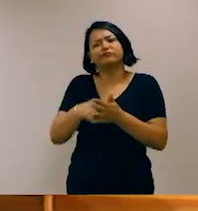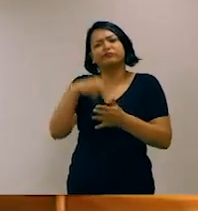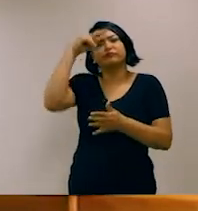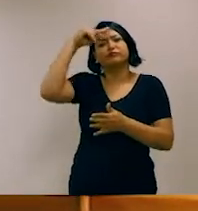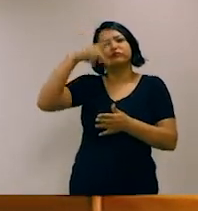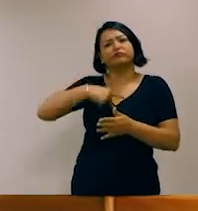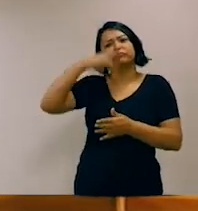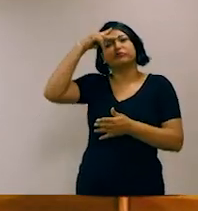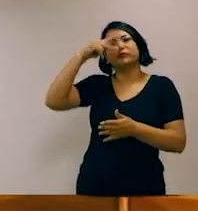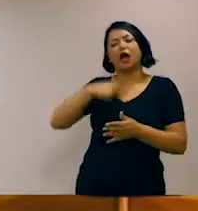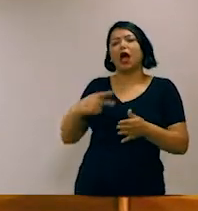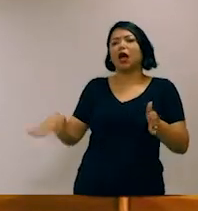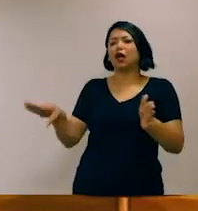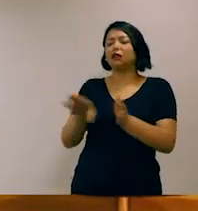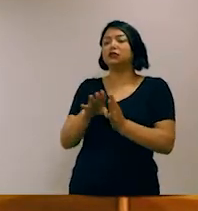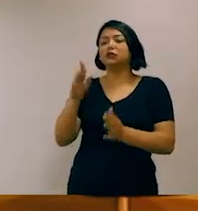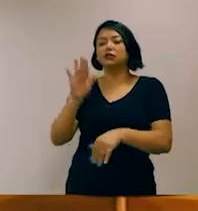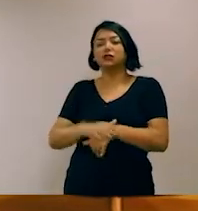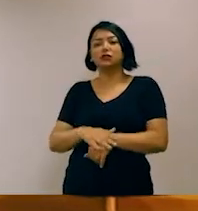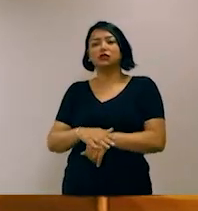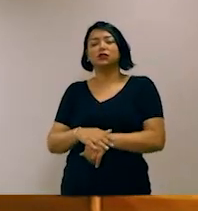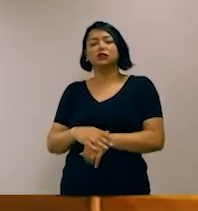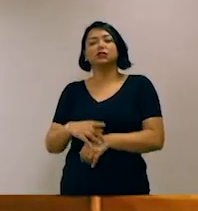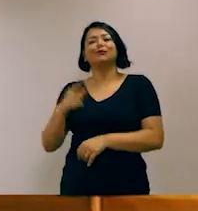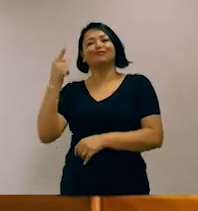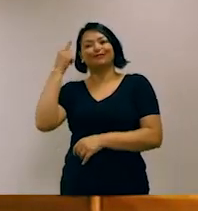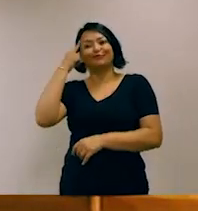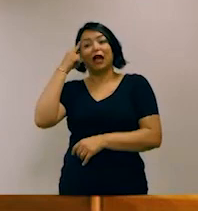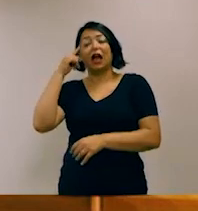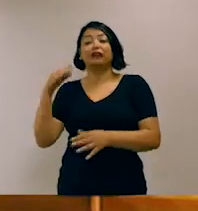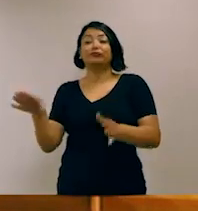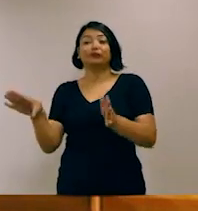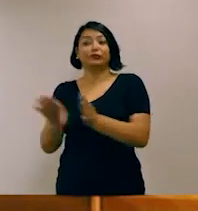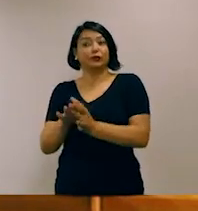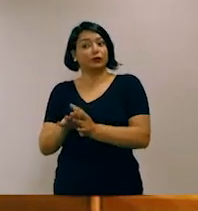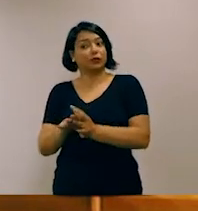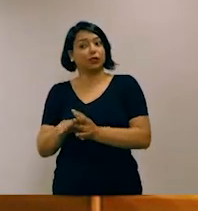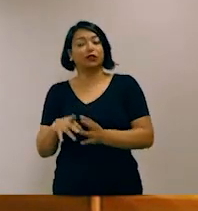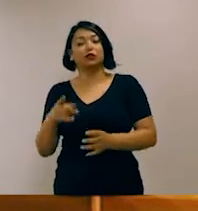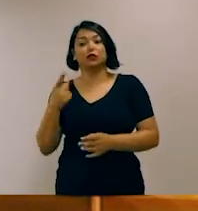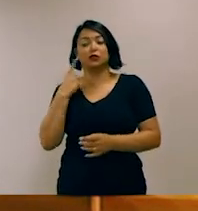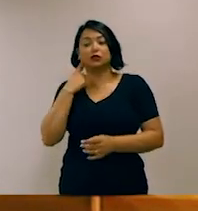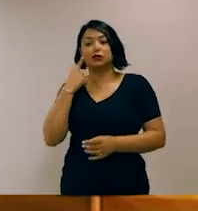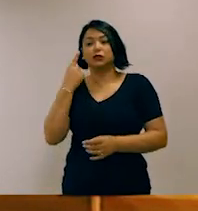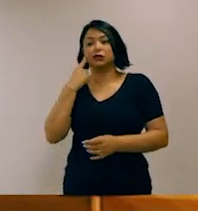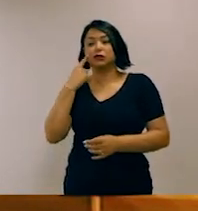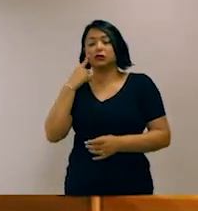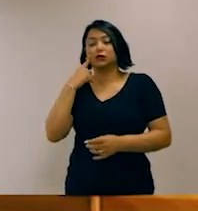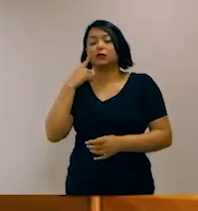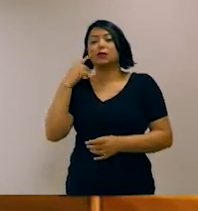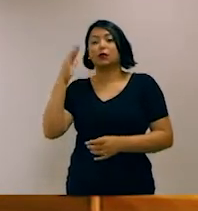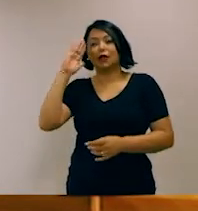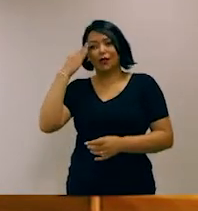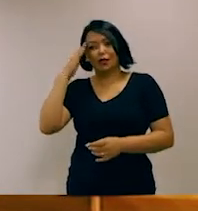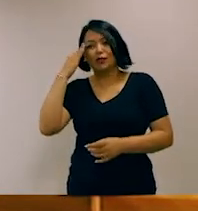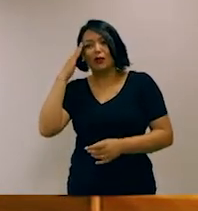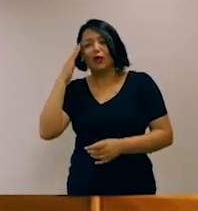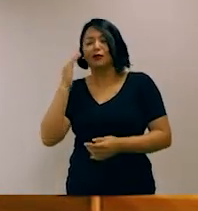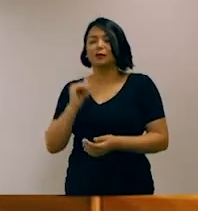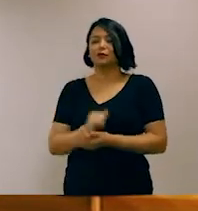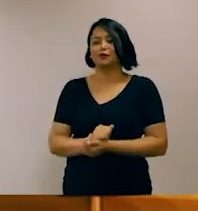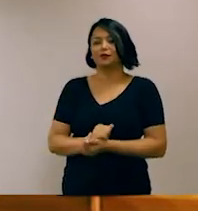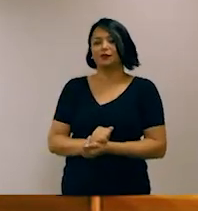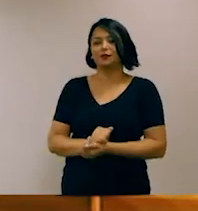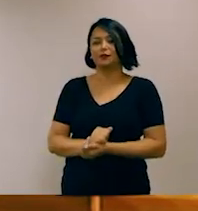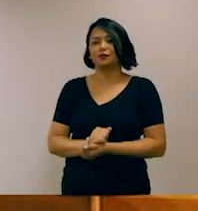issues, and we came to some conclusions. Some important conclusions that we noticed throughout the